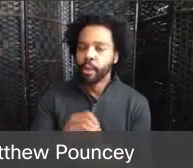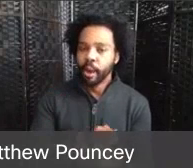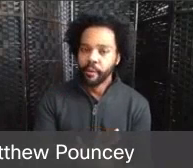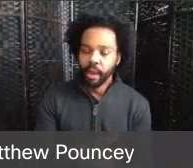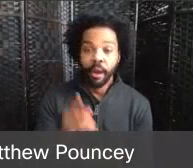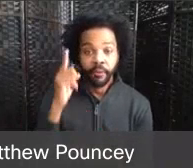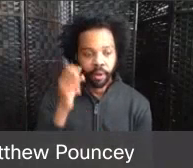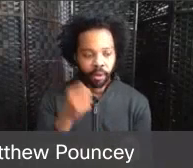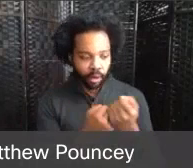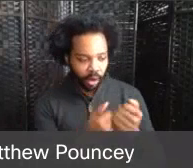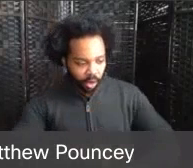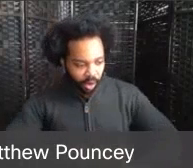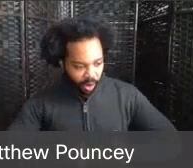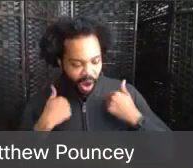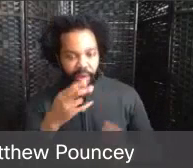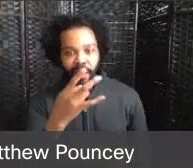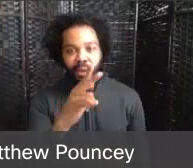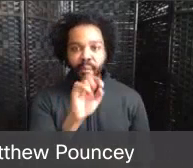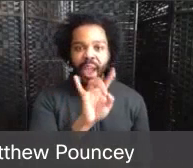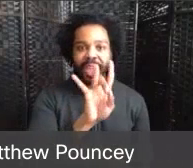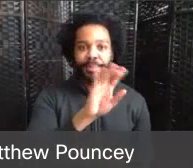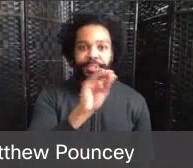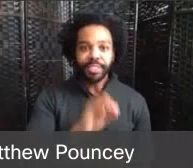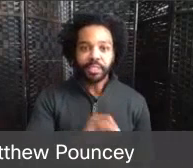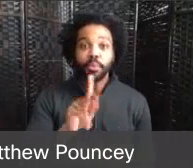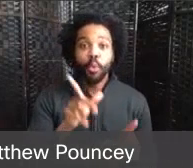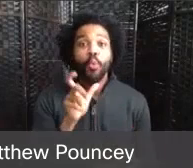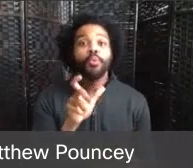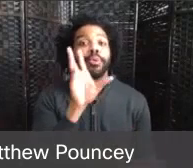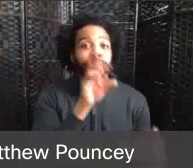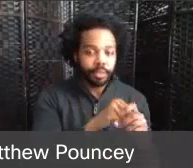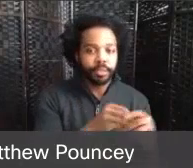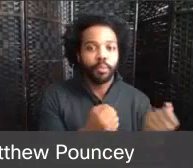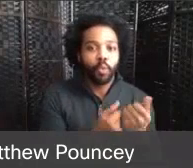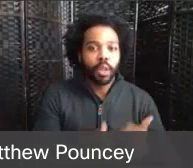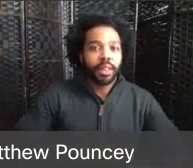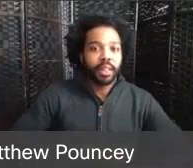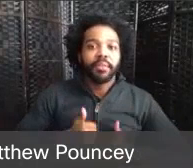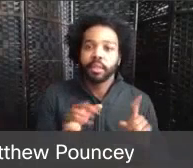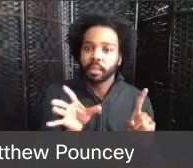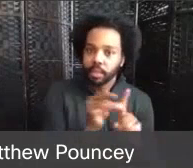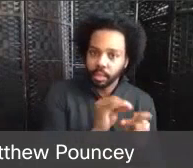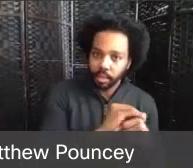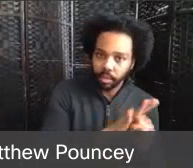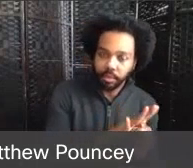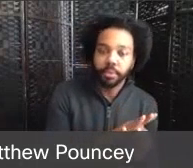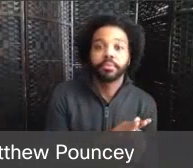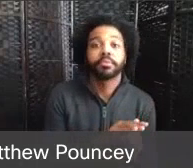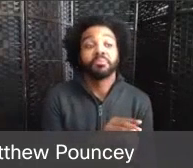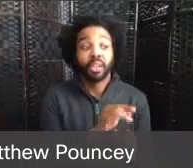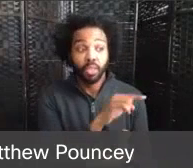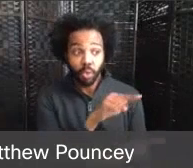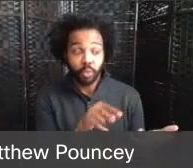living, 17.8% of folks in supported living placements have contracted COVID. Of those with COVID, we've